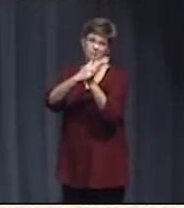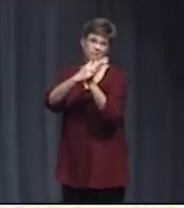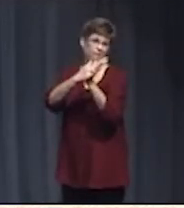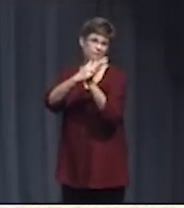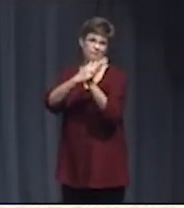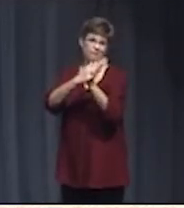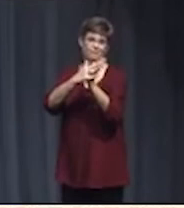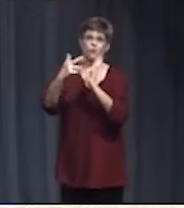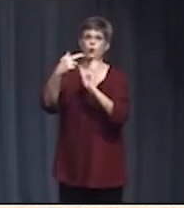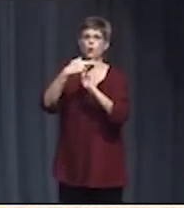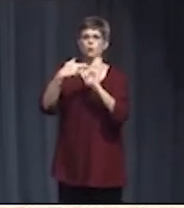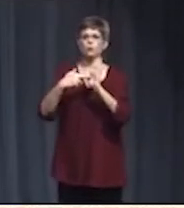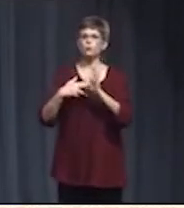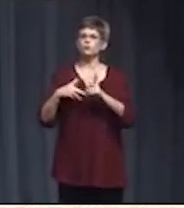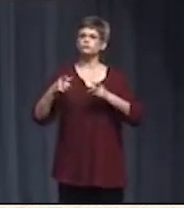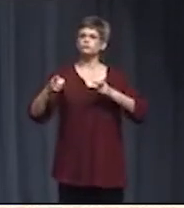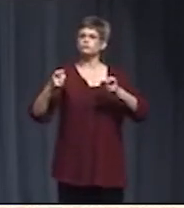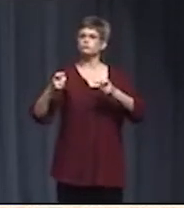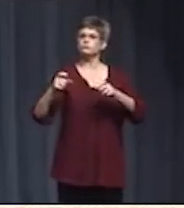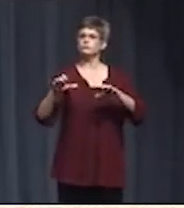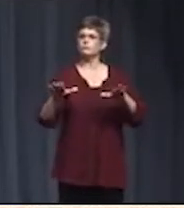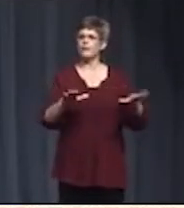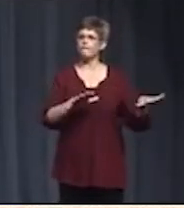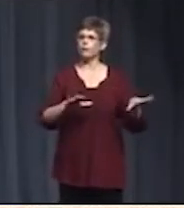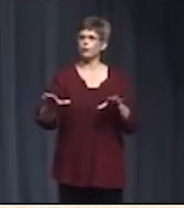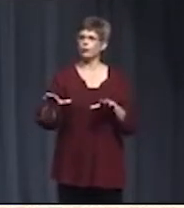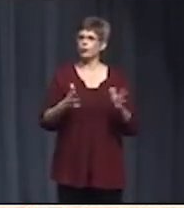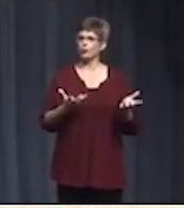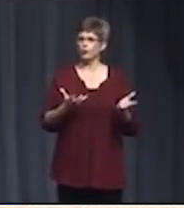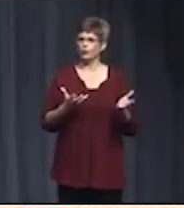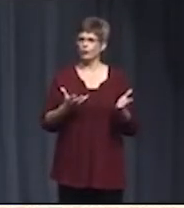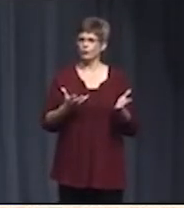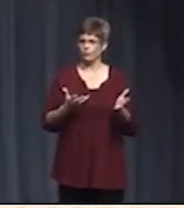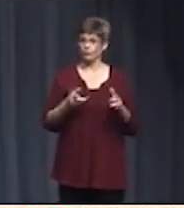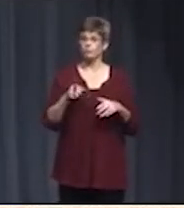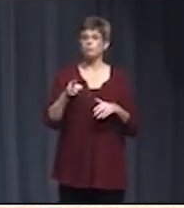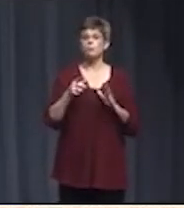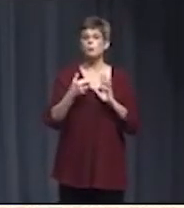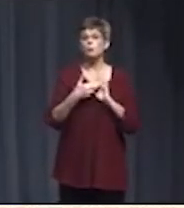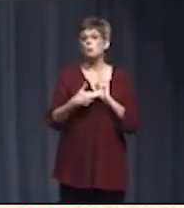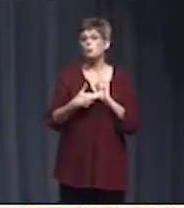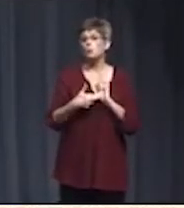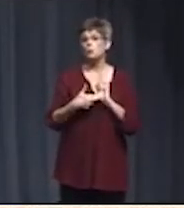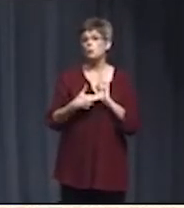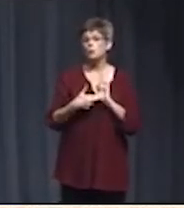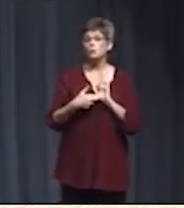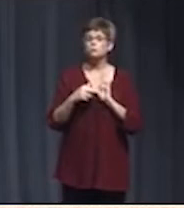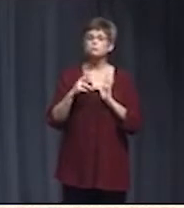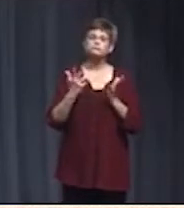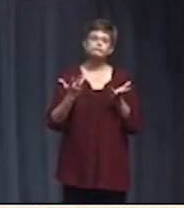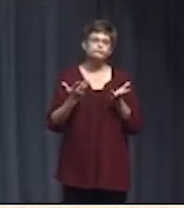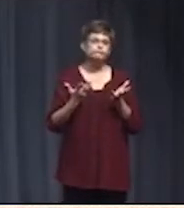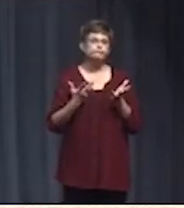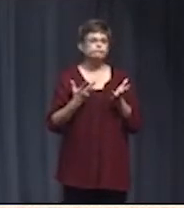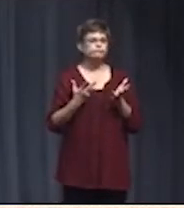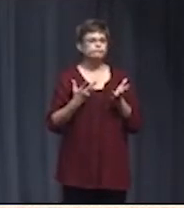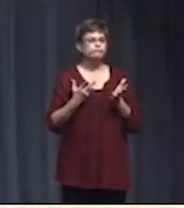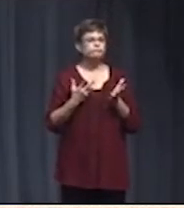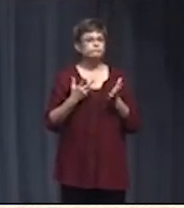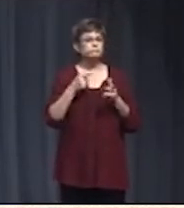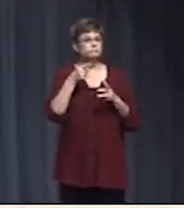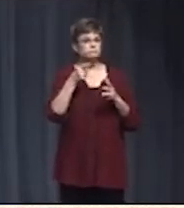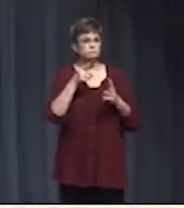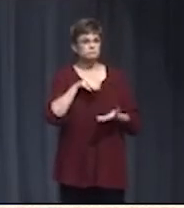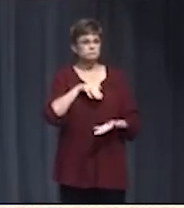And these rules govern our behavior. Under these rules, what is acceptable in public may not